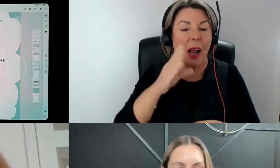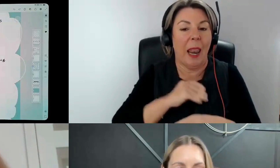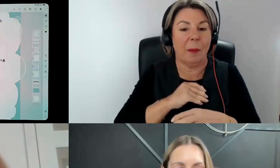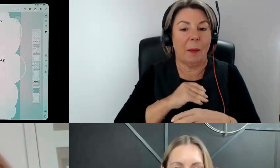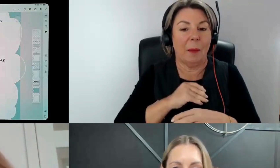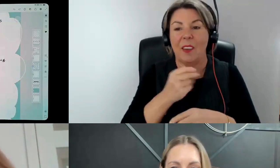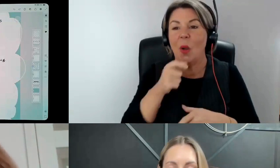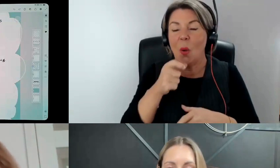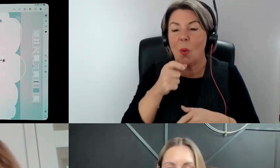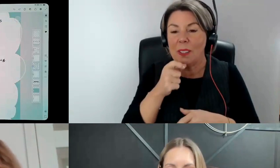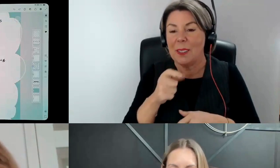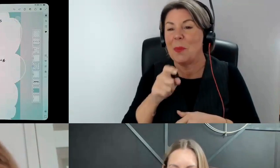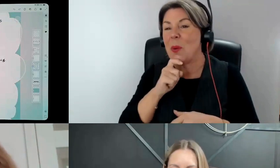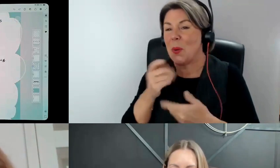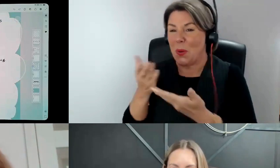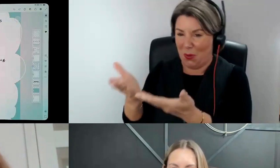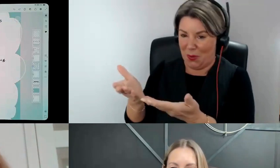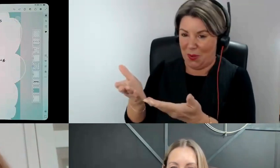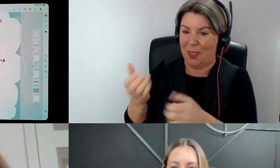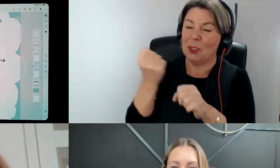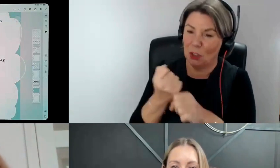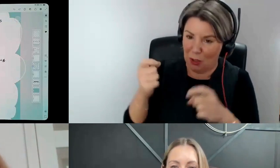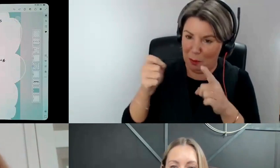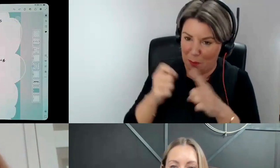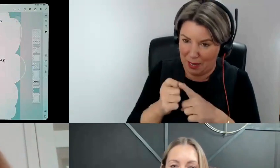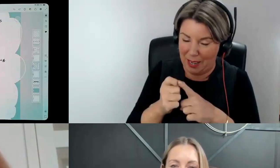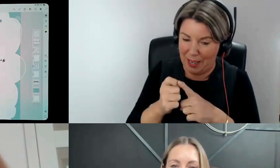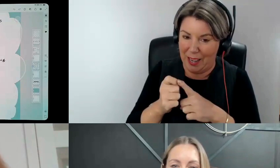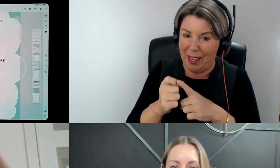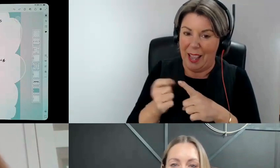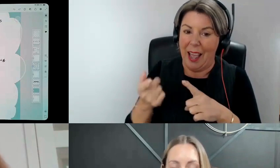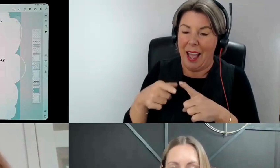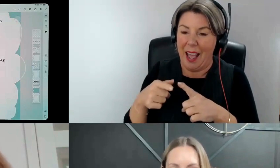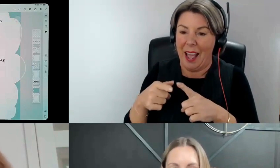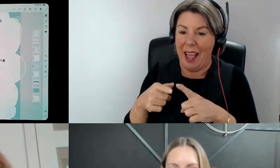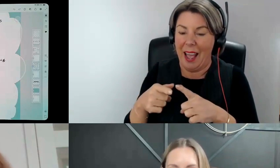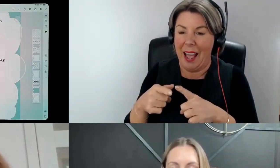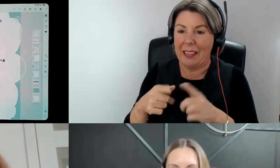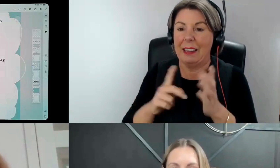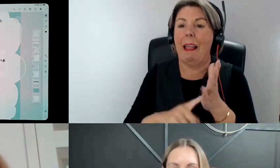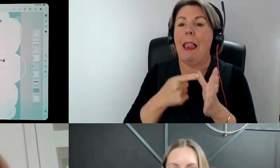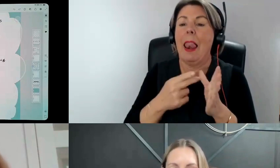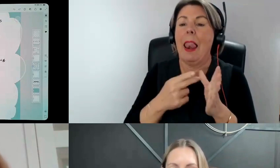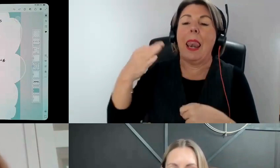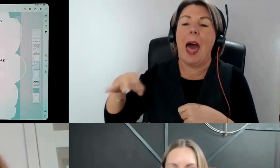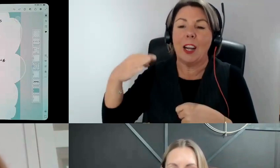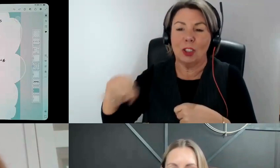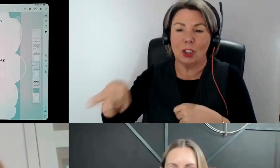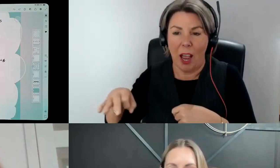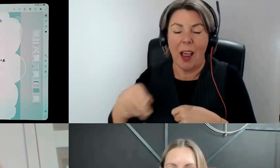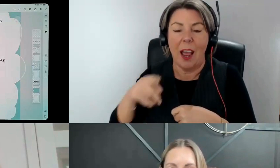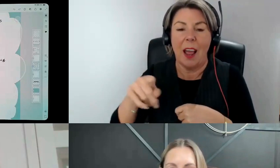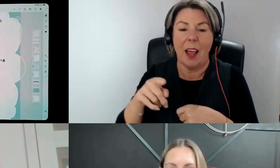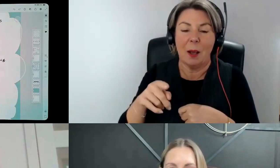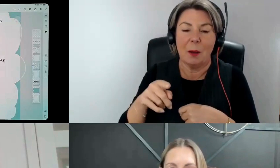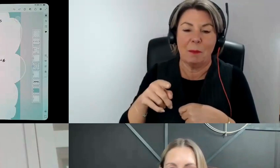few words about who you are. You're a GP and a GP appraiser located in Lanarkshire. You're